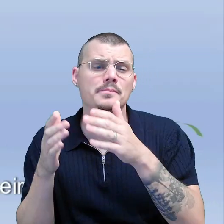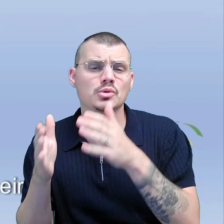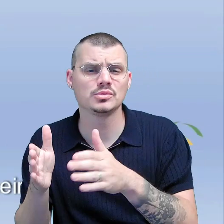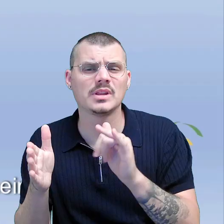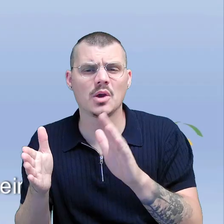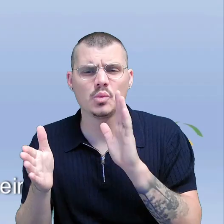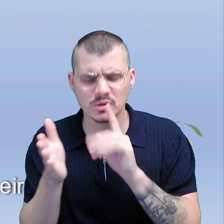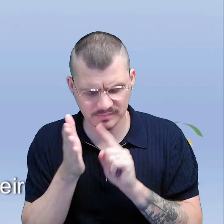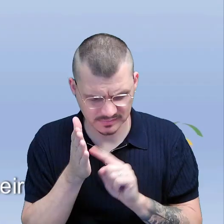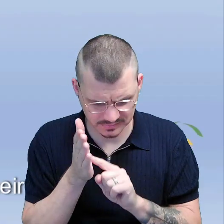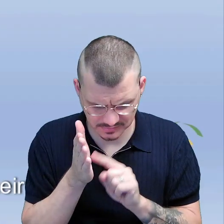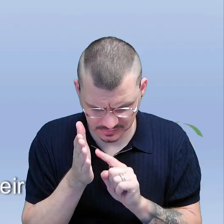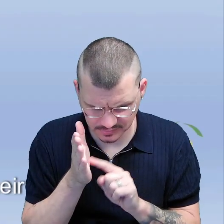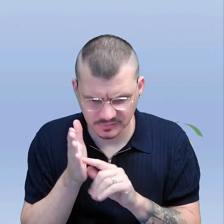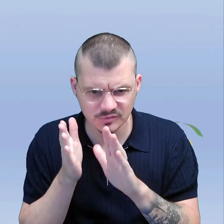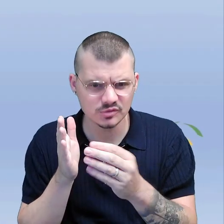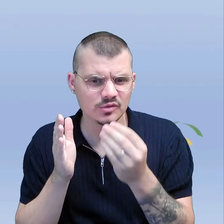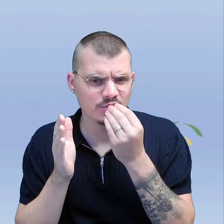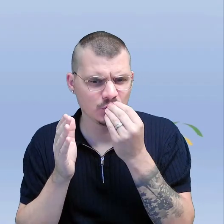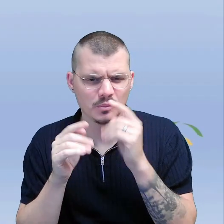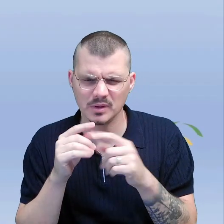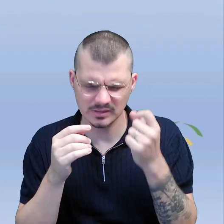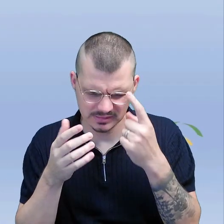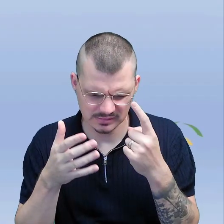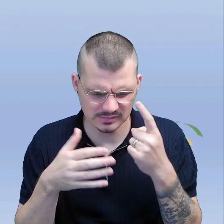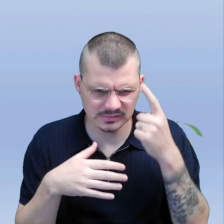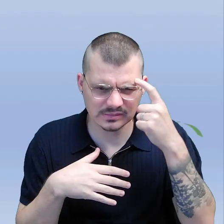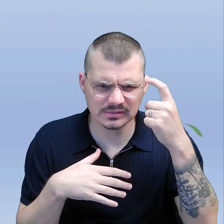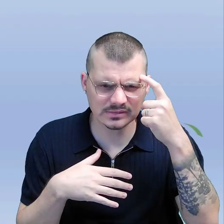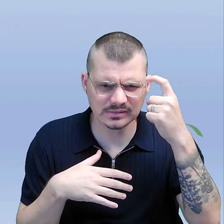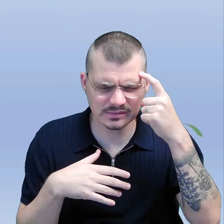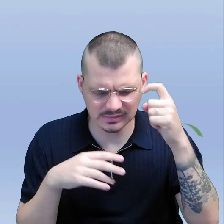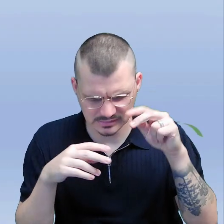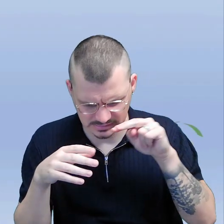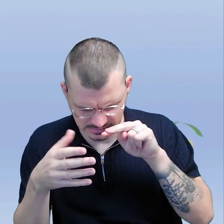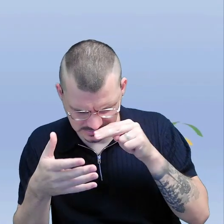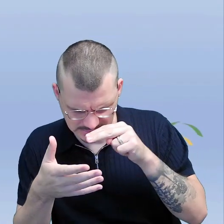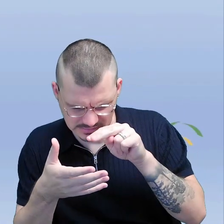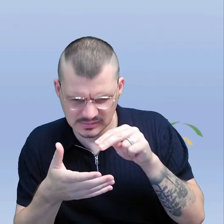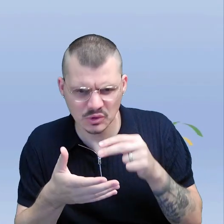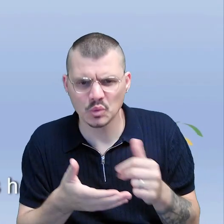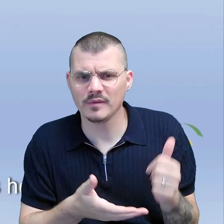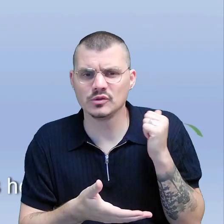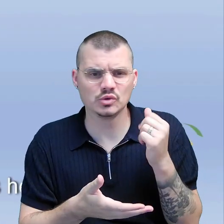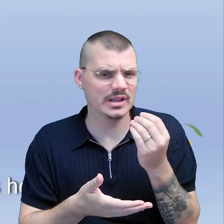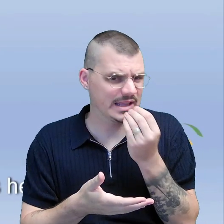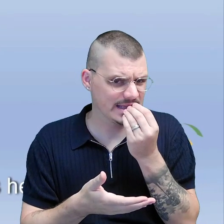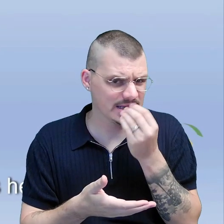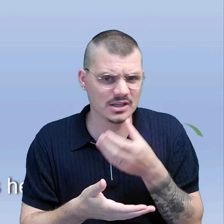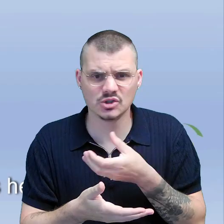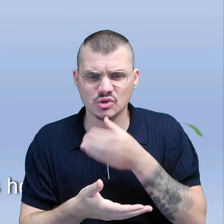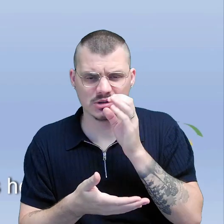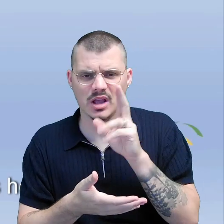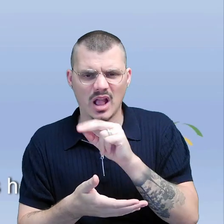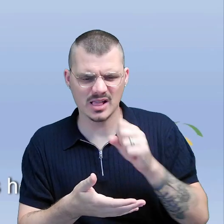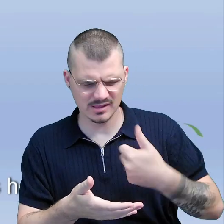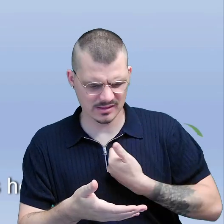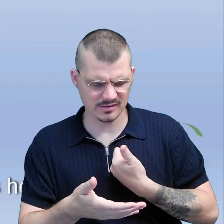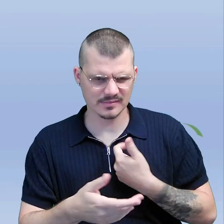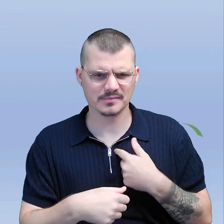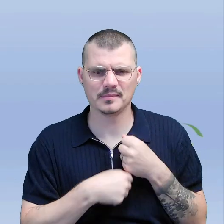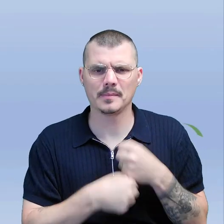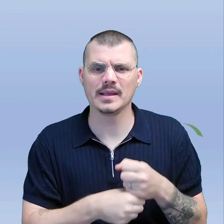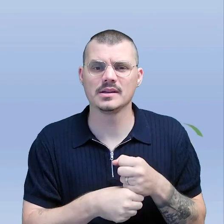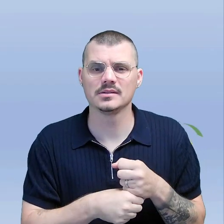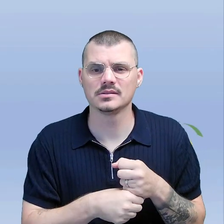How about the person that examines their food with a lot of suspiciousness, refuses to eat or drink something unless